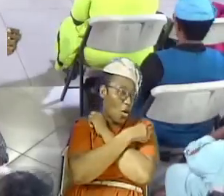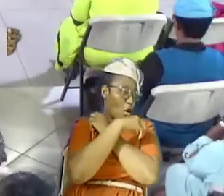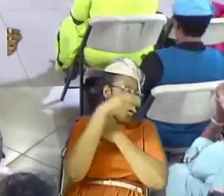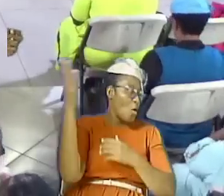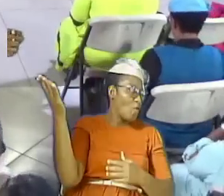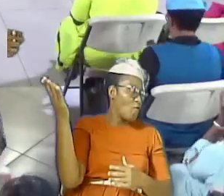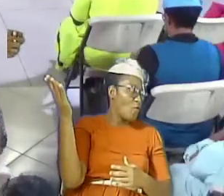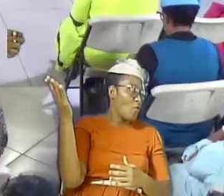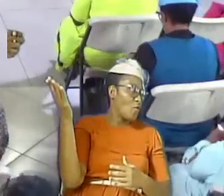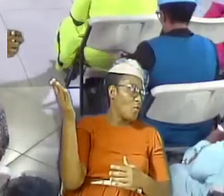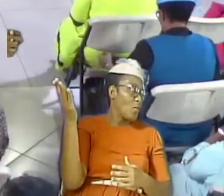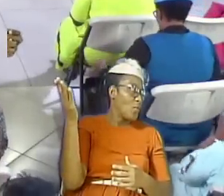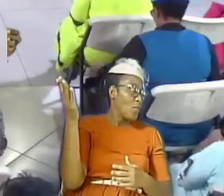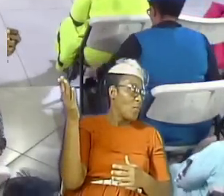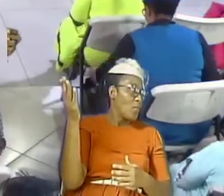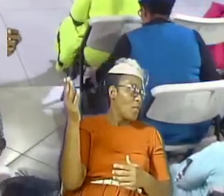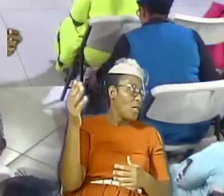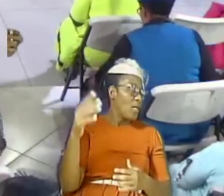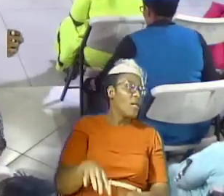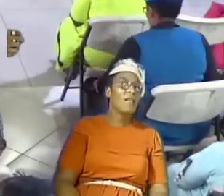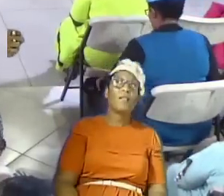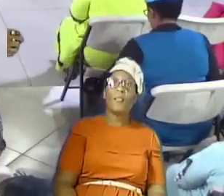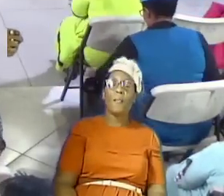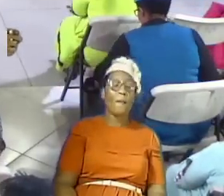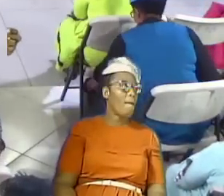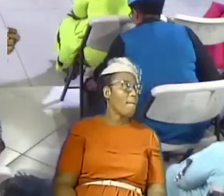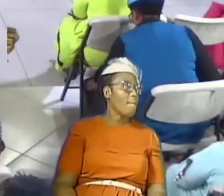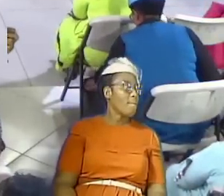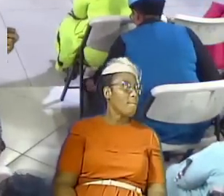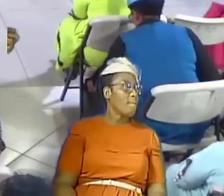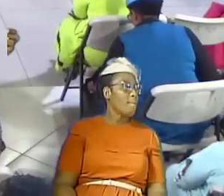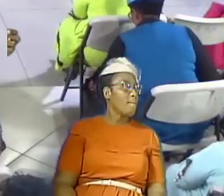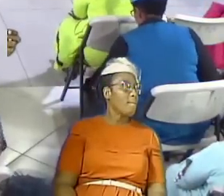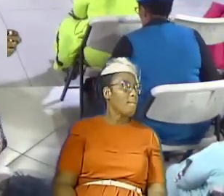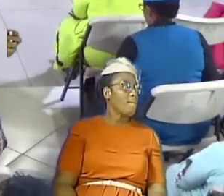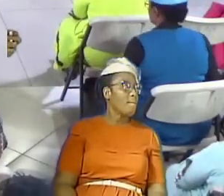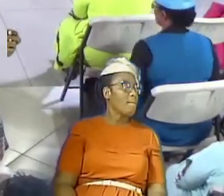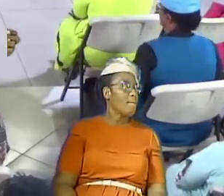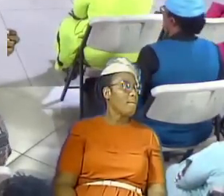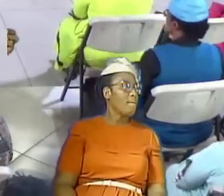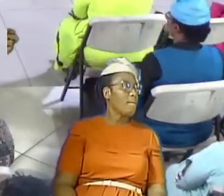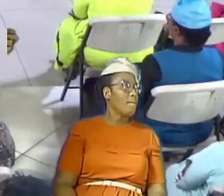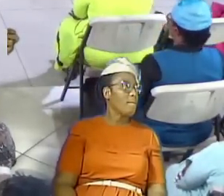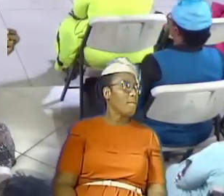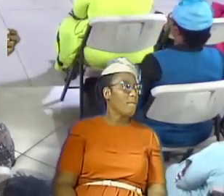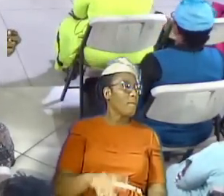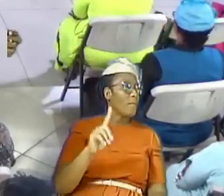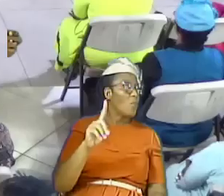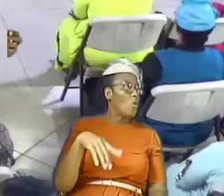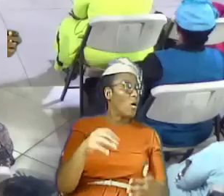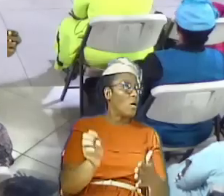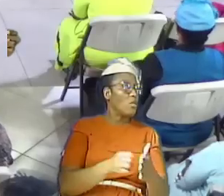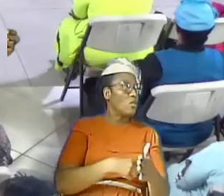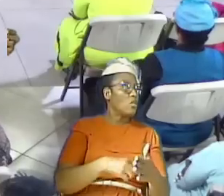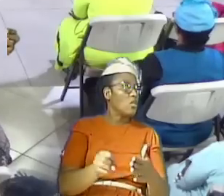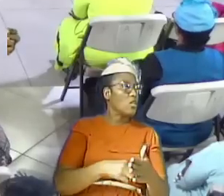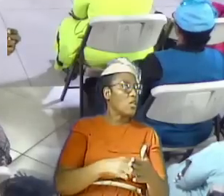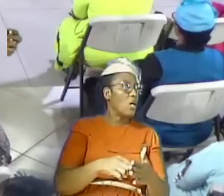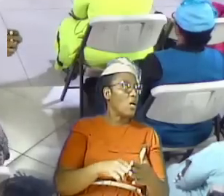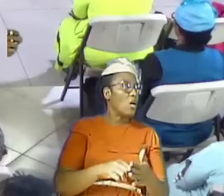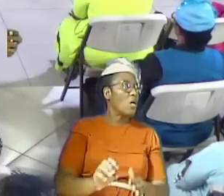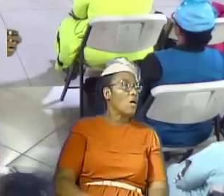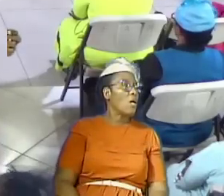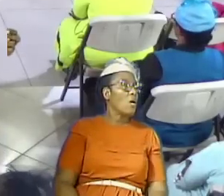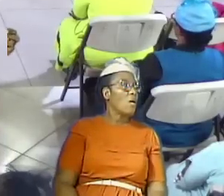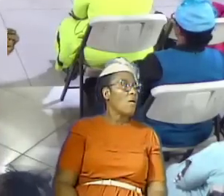you can't sit for too long. There's a little chorus as we leave our seats. Let's see if we can do it in a minute or two. Amen. We're going to